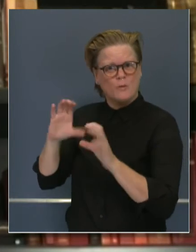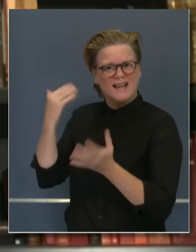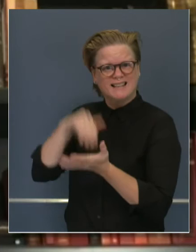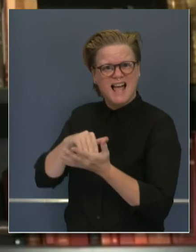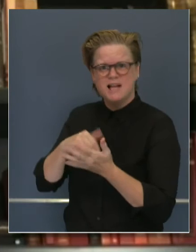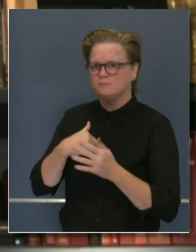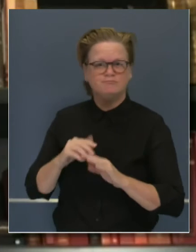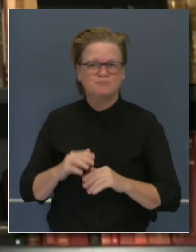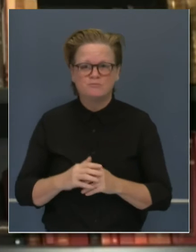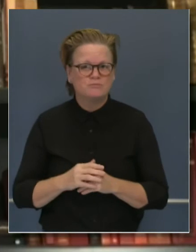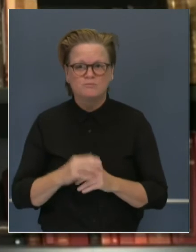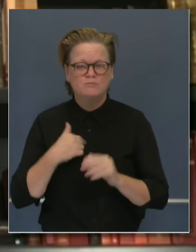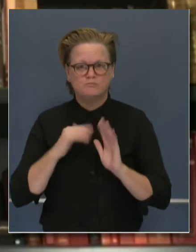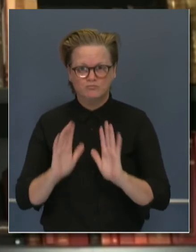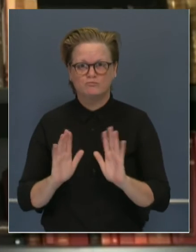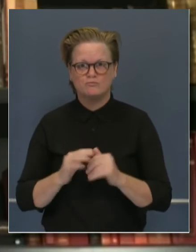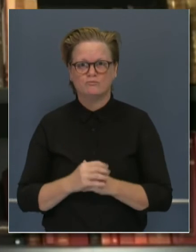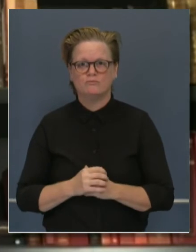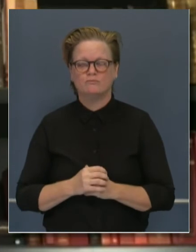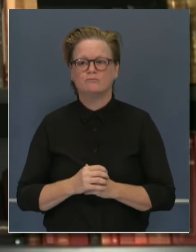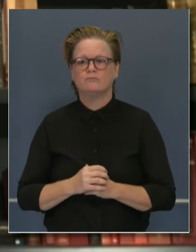Emily Hoven, Cal Matters.